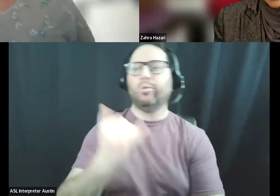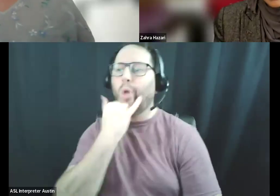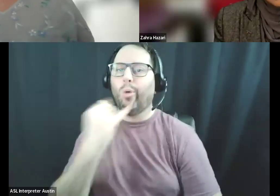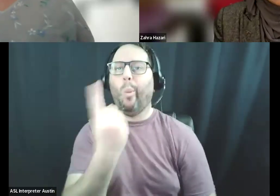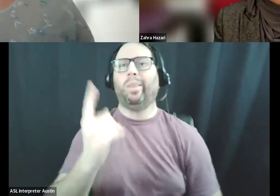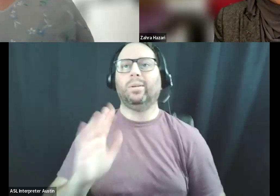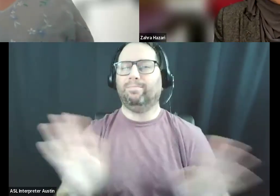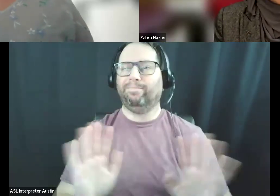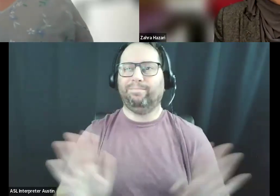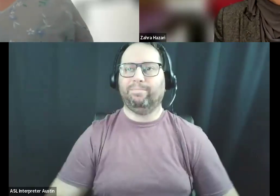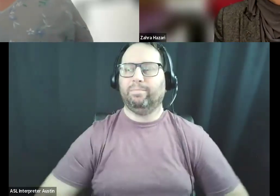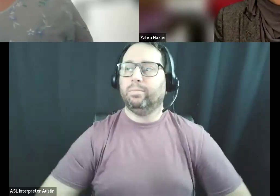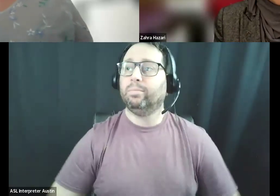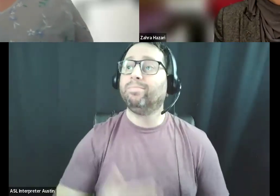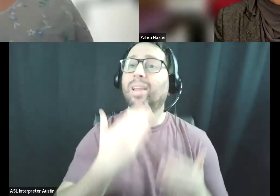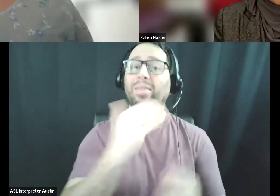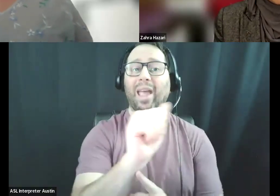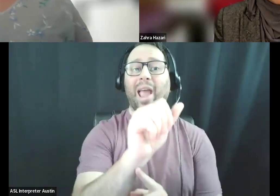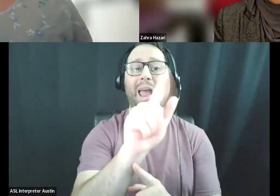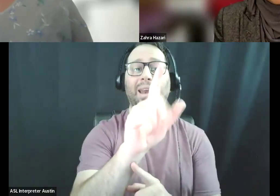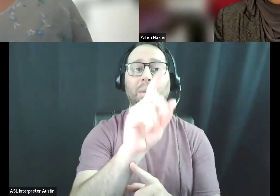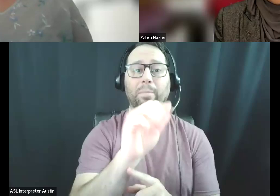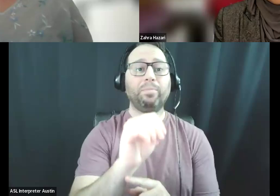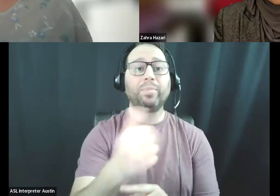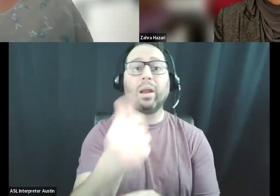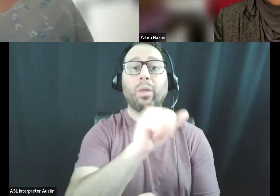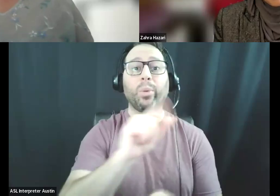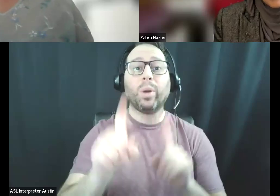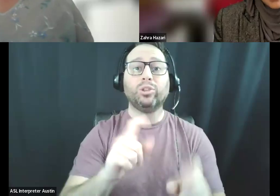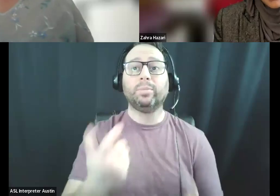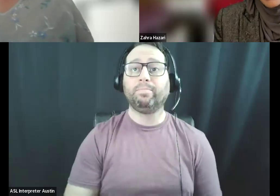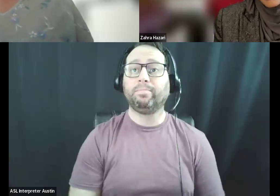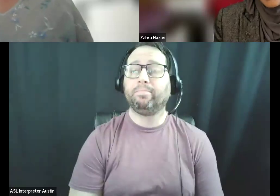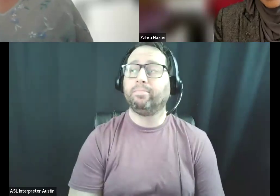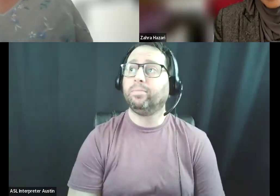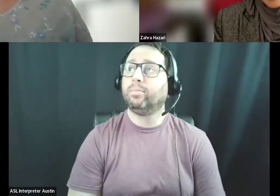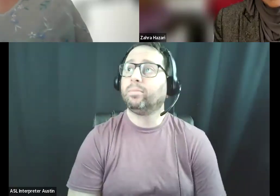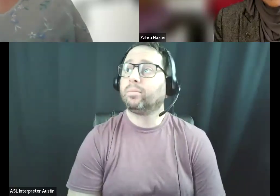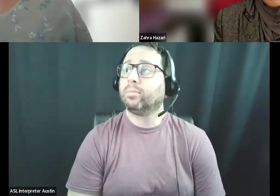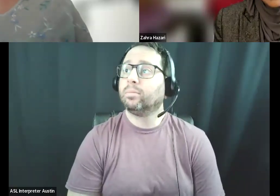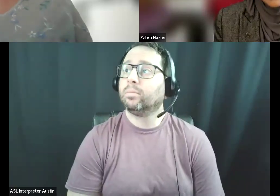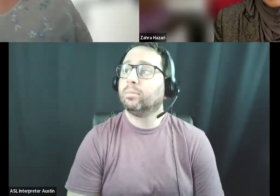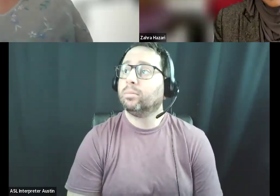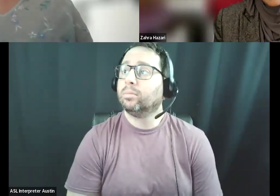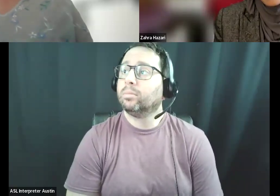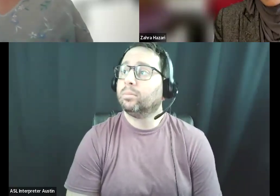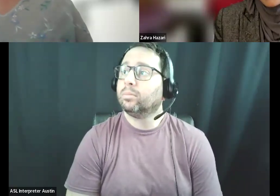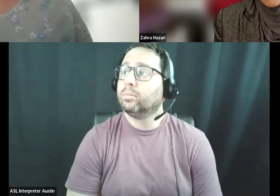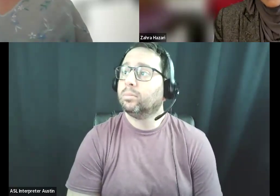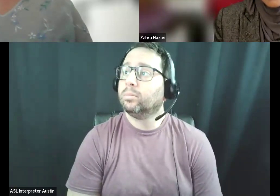Thank you, Adam. Anyone else would like to broach a question out loud? Please raise your